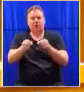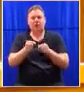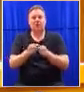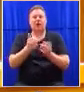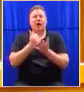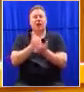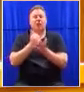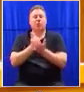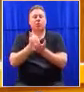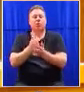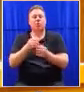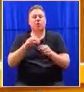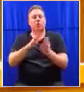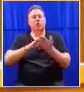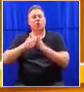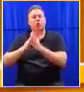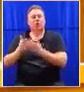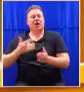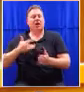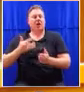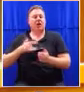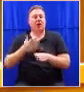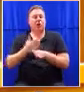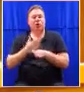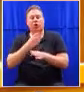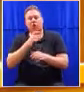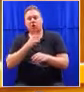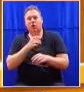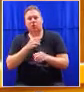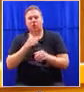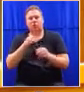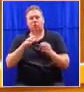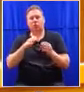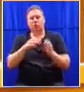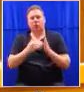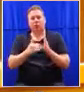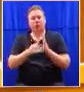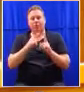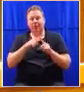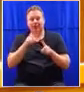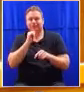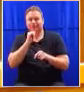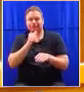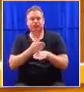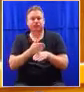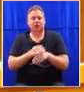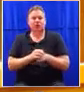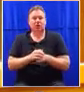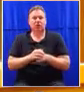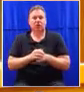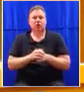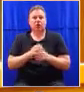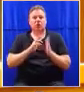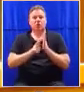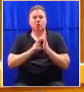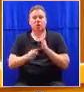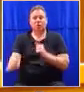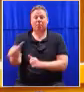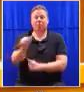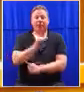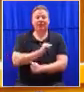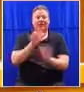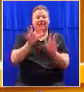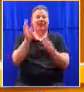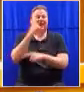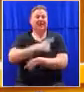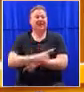program. This seems to have been a non-starter. With results taking up to 10 days to be communicated back to people and